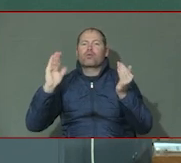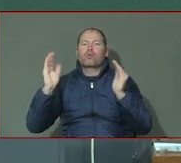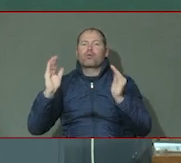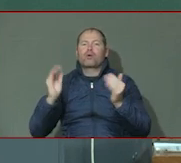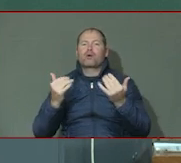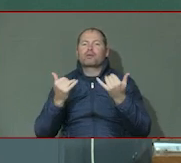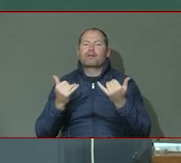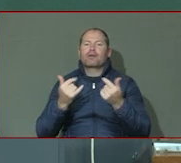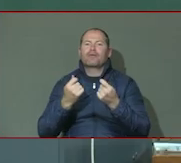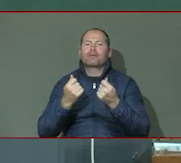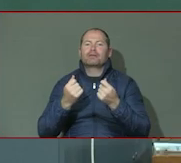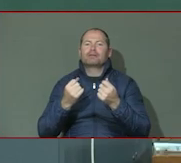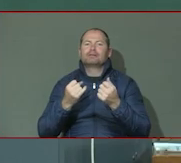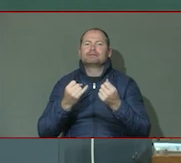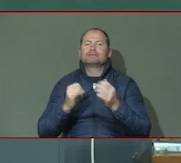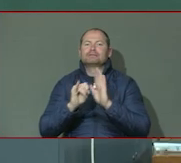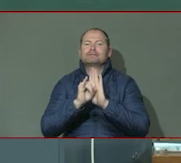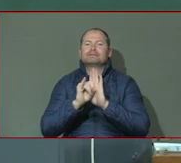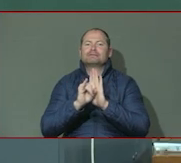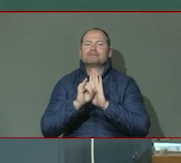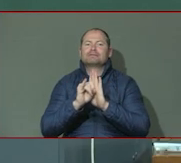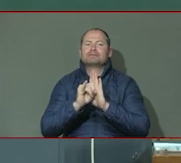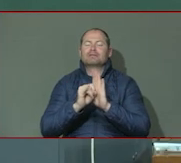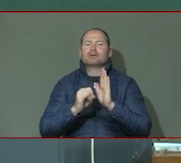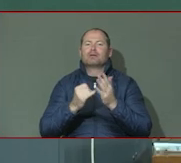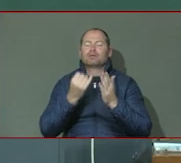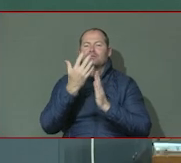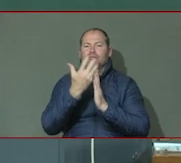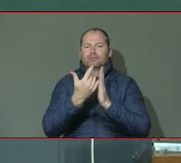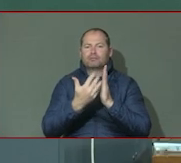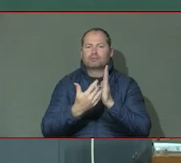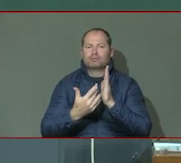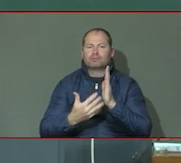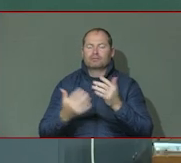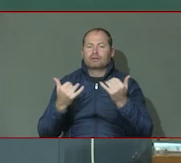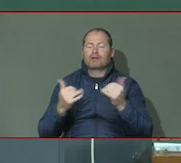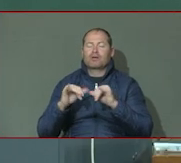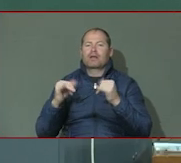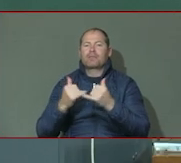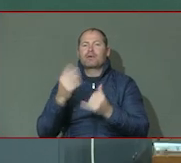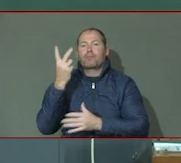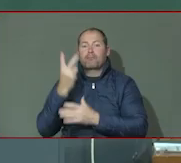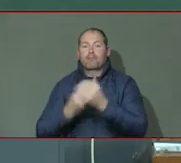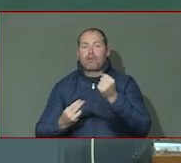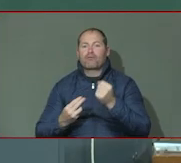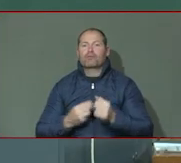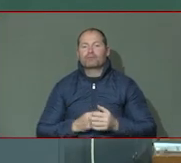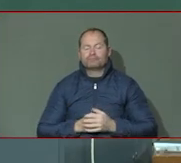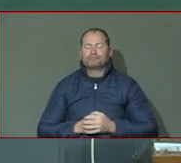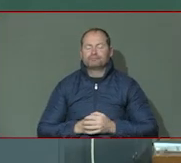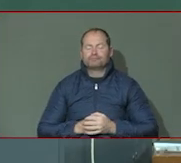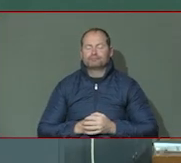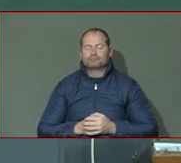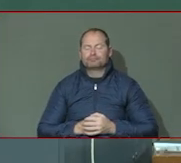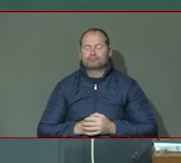relevant financial indicators with percentages, ratios, and or amounts for both companies. So when